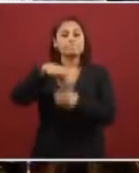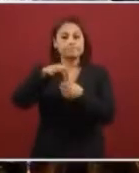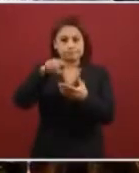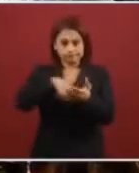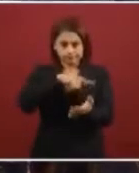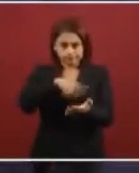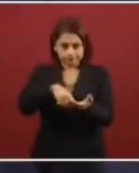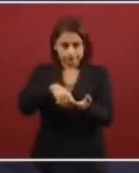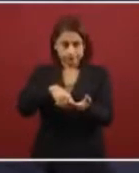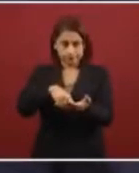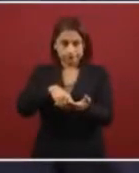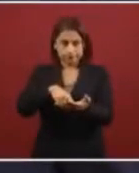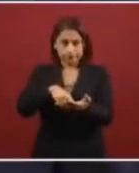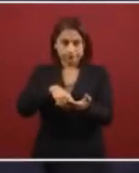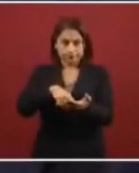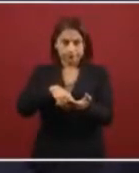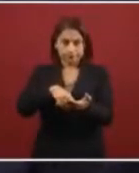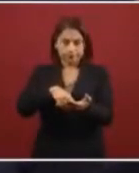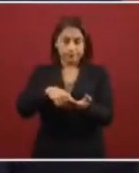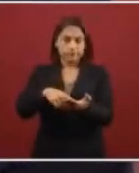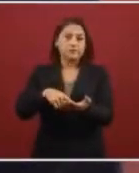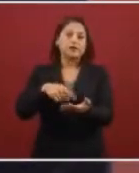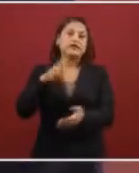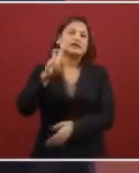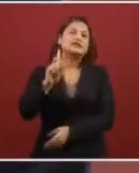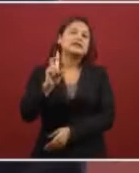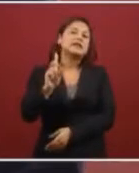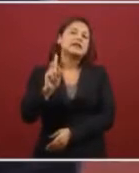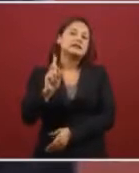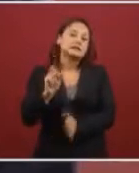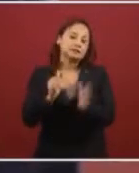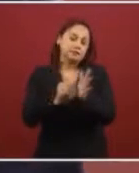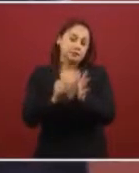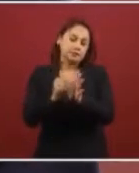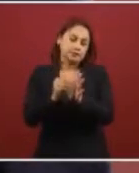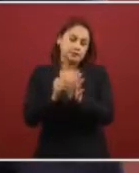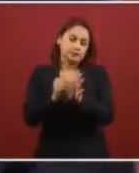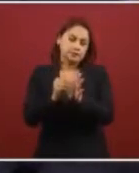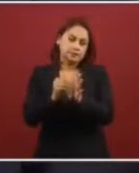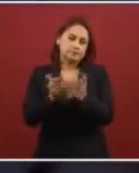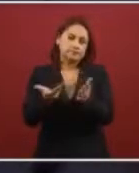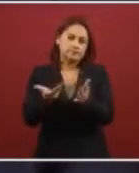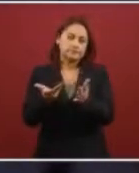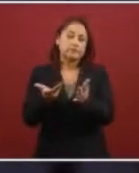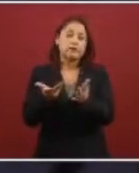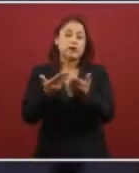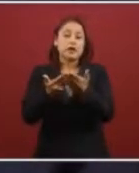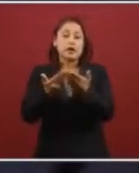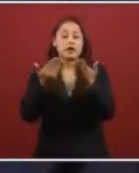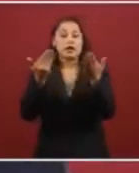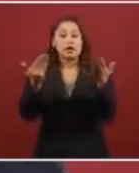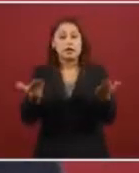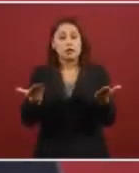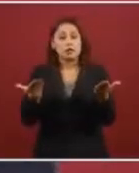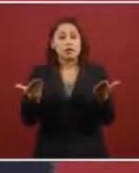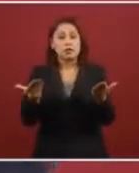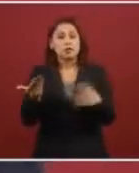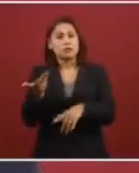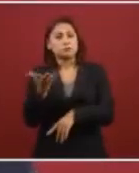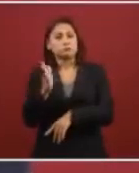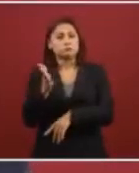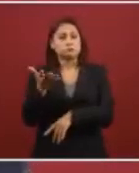us. 30, say 30 voted for us. Y ahora and now there is deben estar there is about a